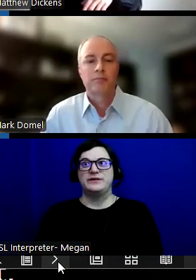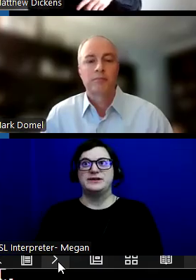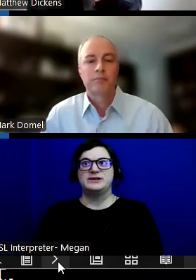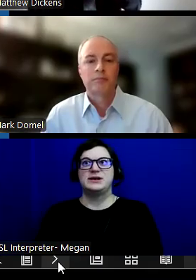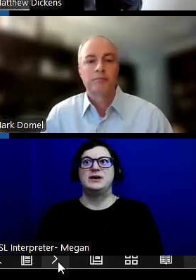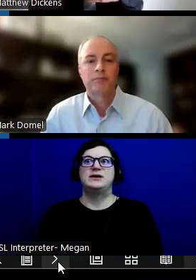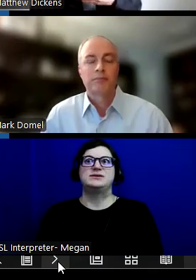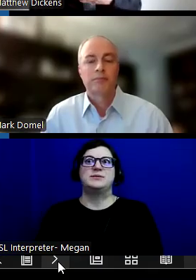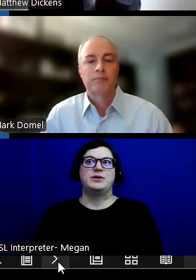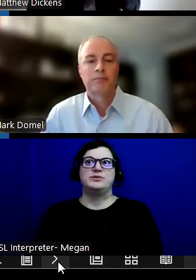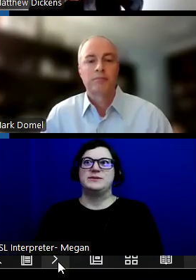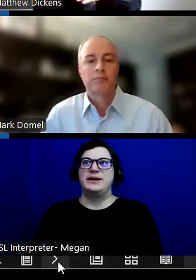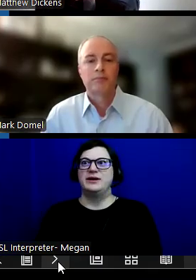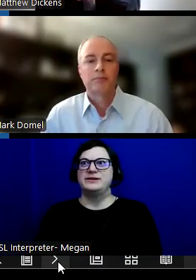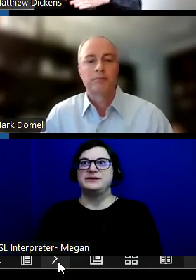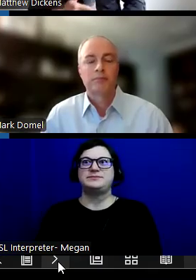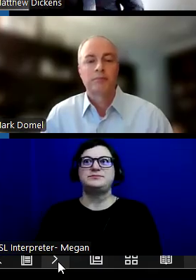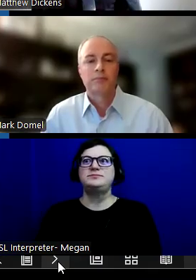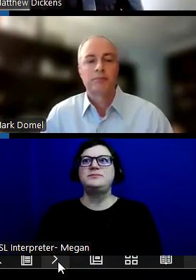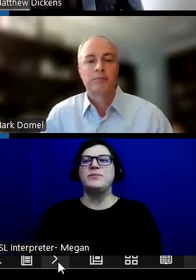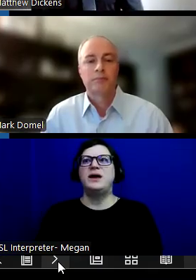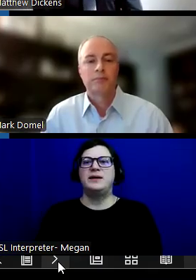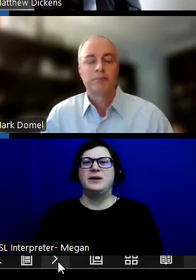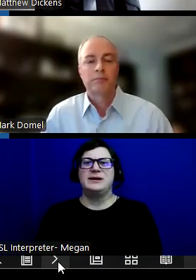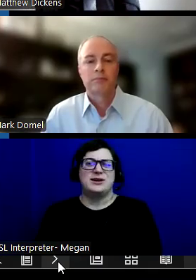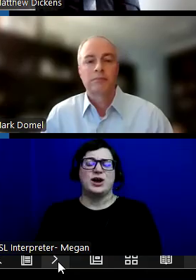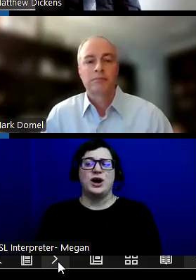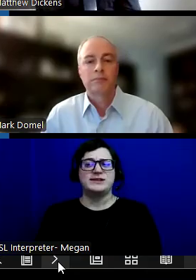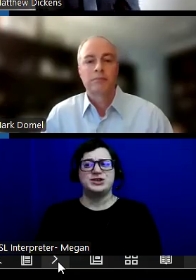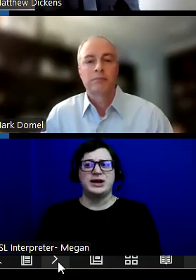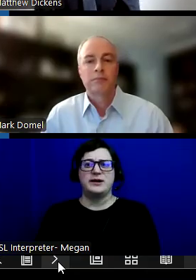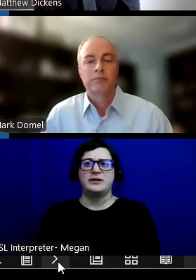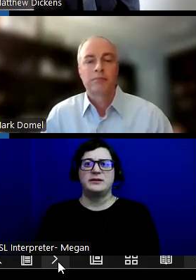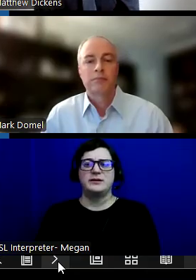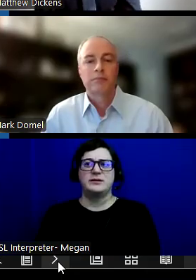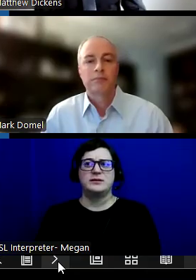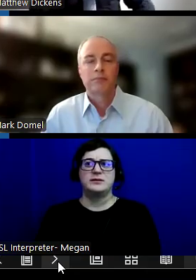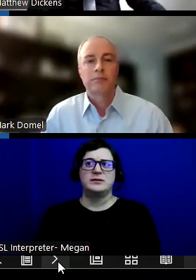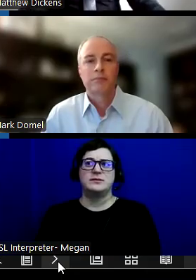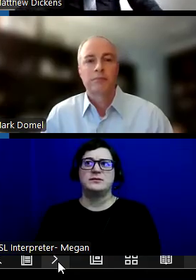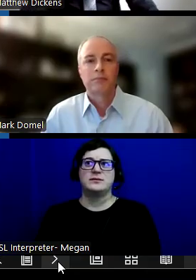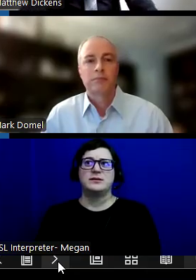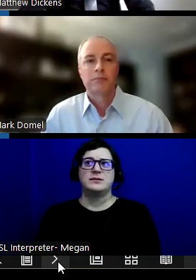same service? Suppose the parents, is there a cost share?